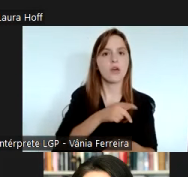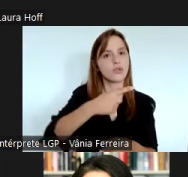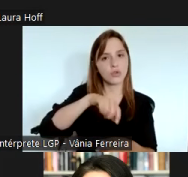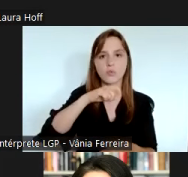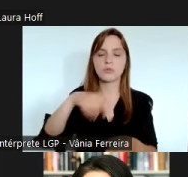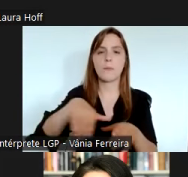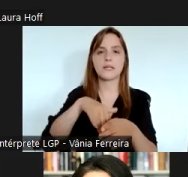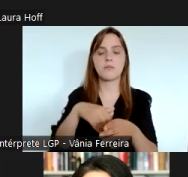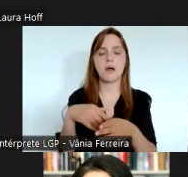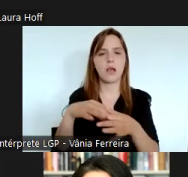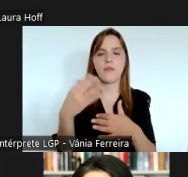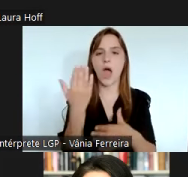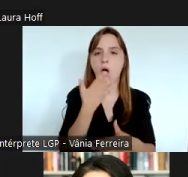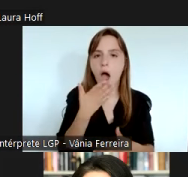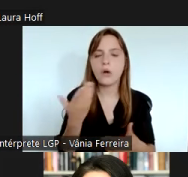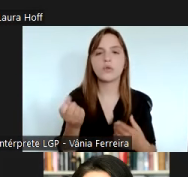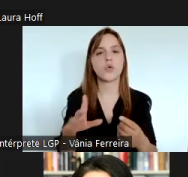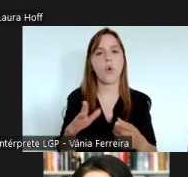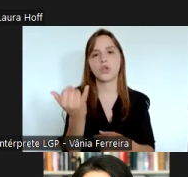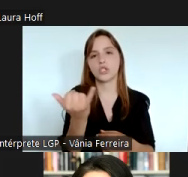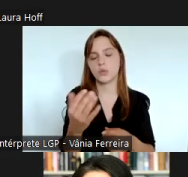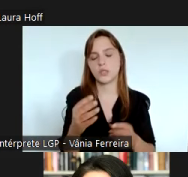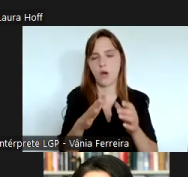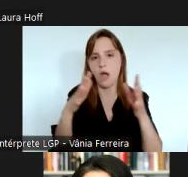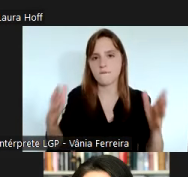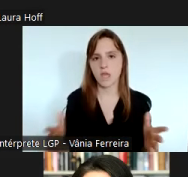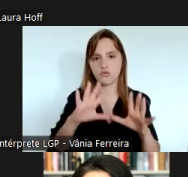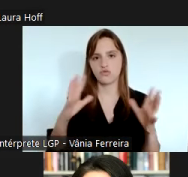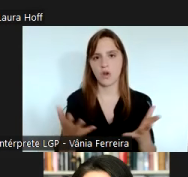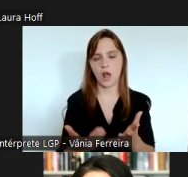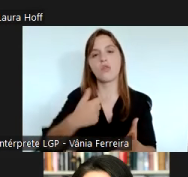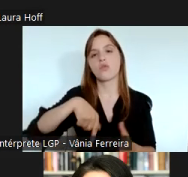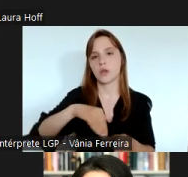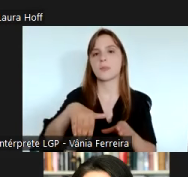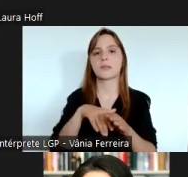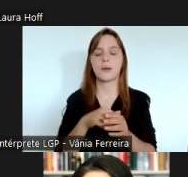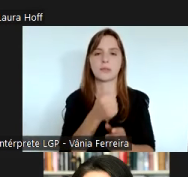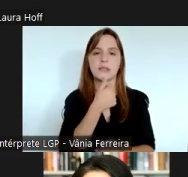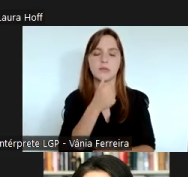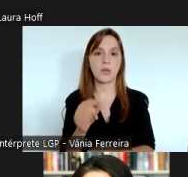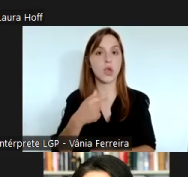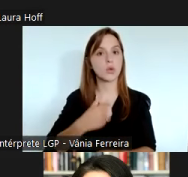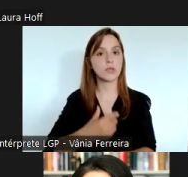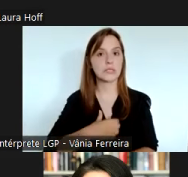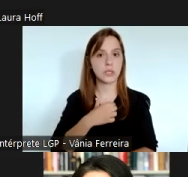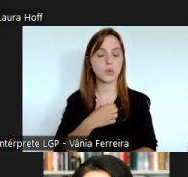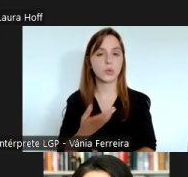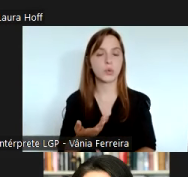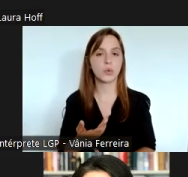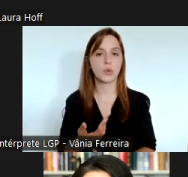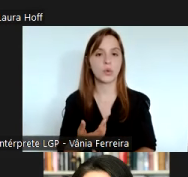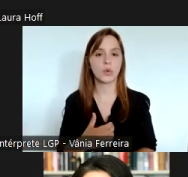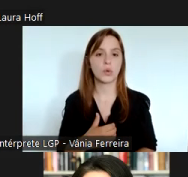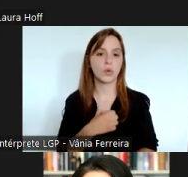in things regarding the whole institution, as well as I've always felt, at least for me that my input has always been valued in